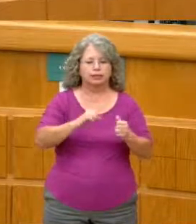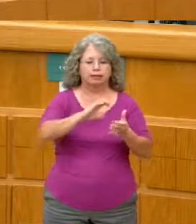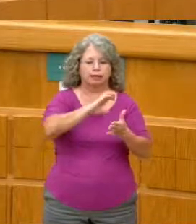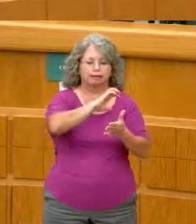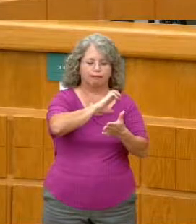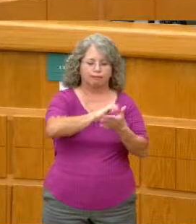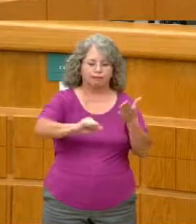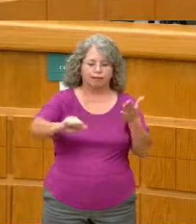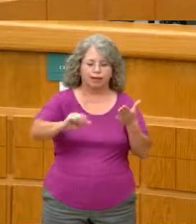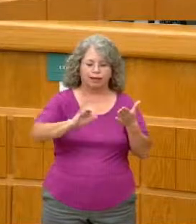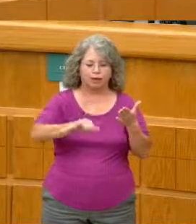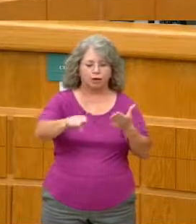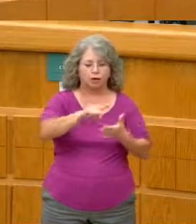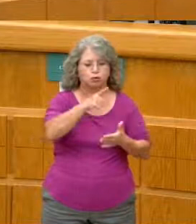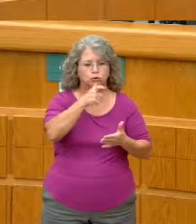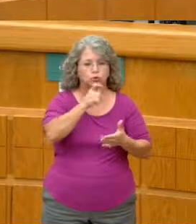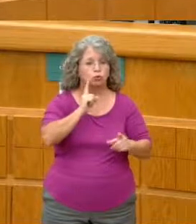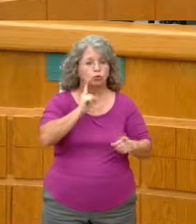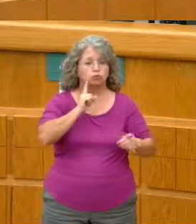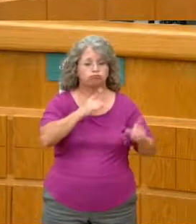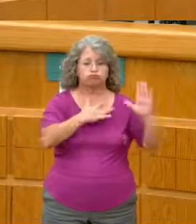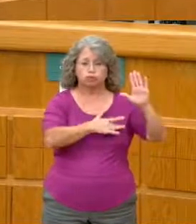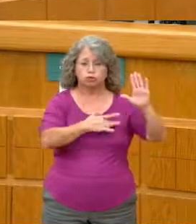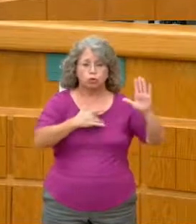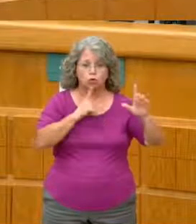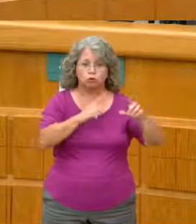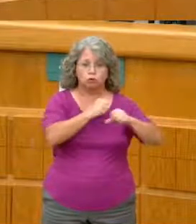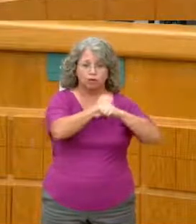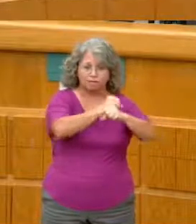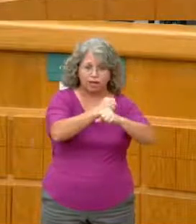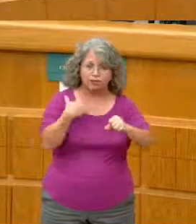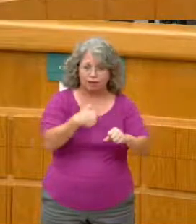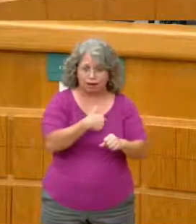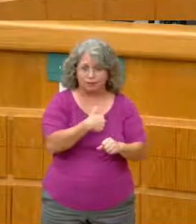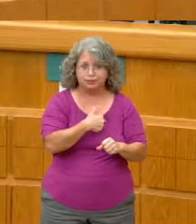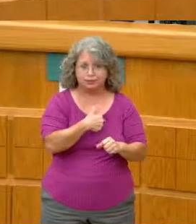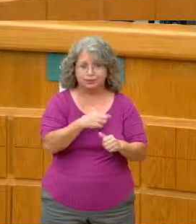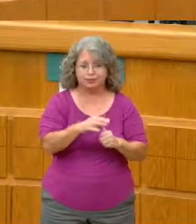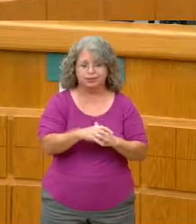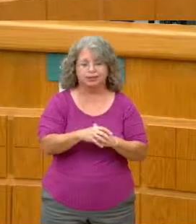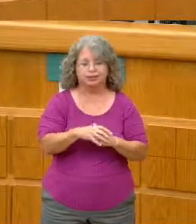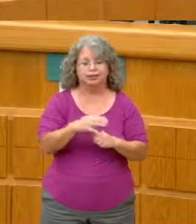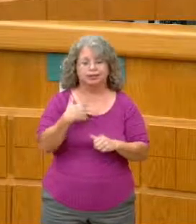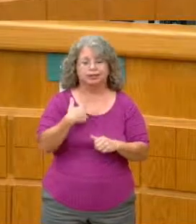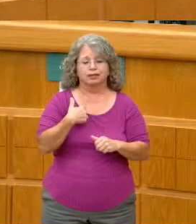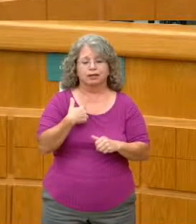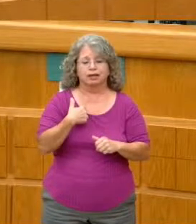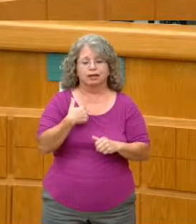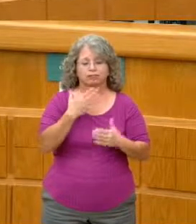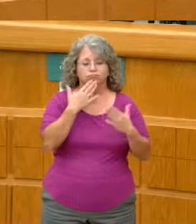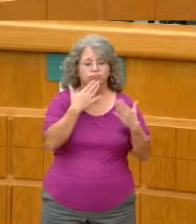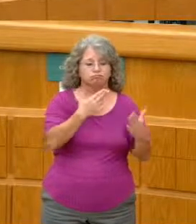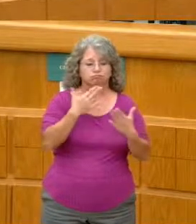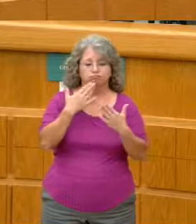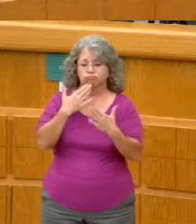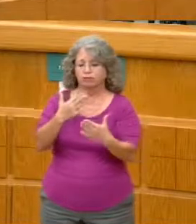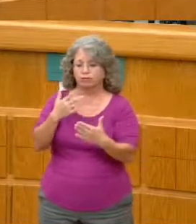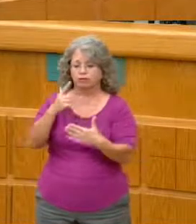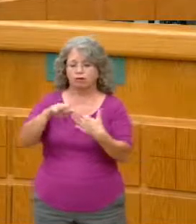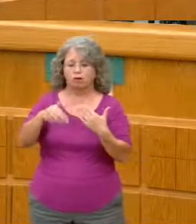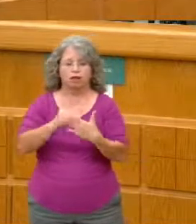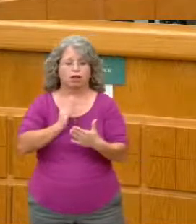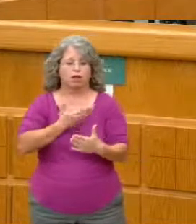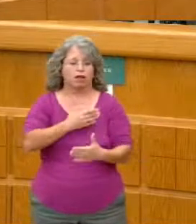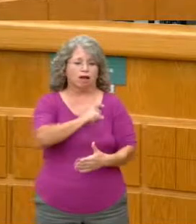take those that are sworn to defend and protect us. I am grateful for all